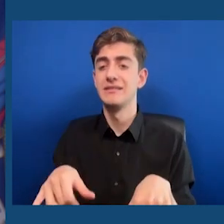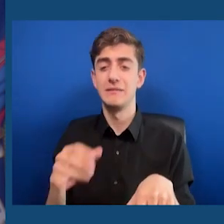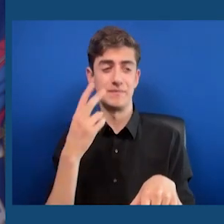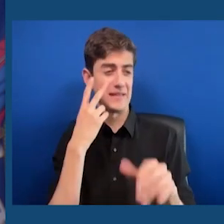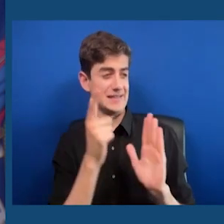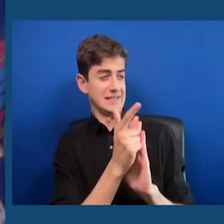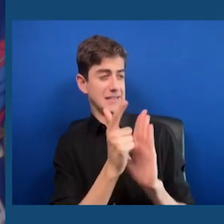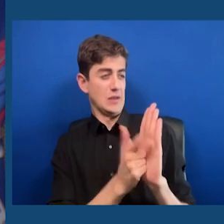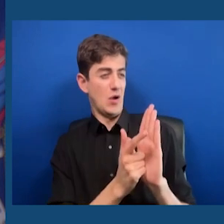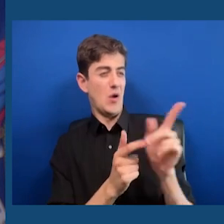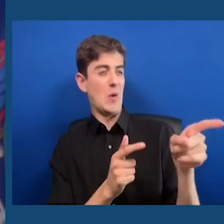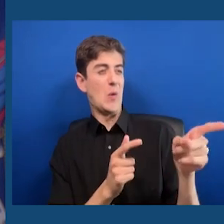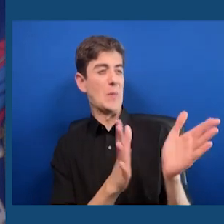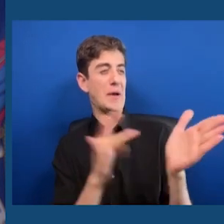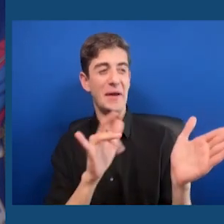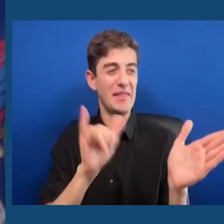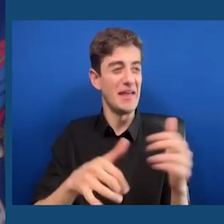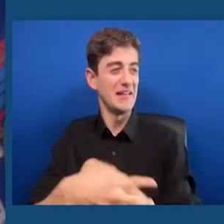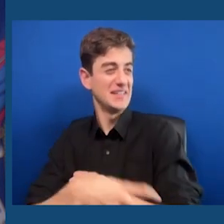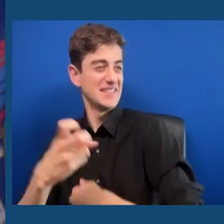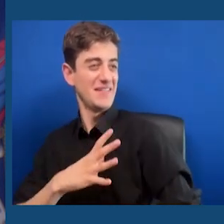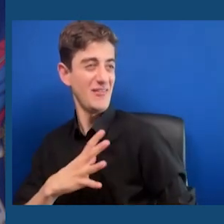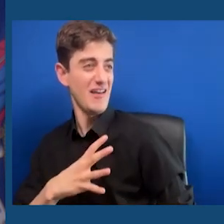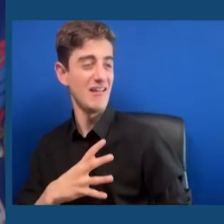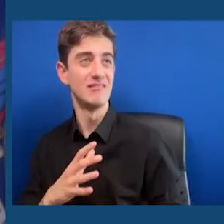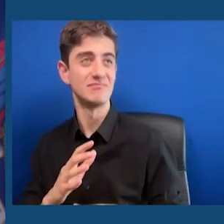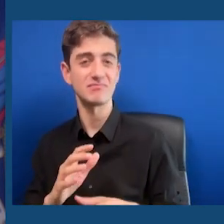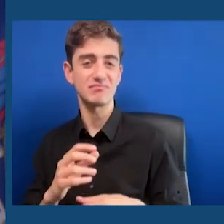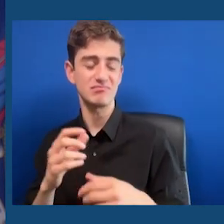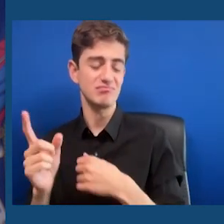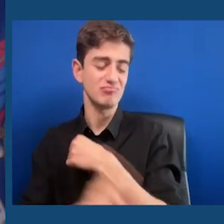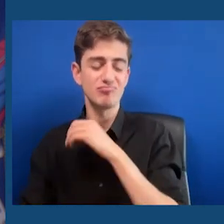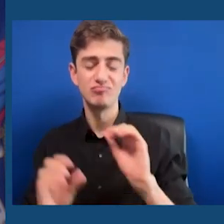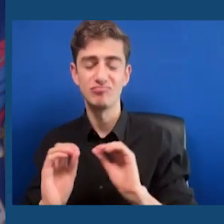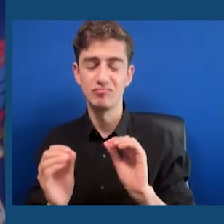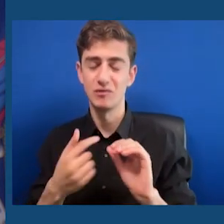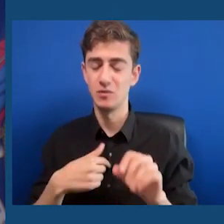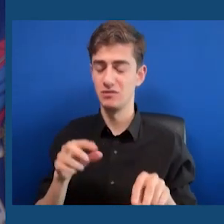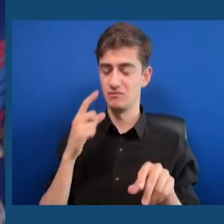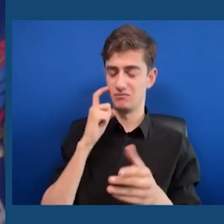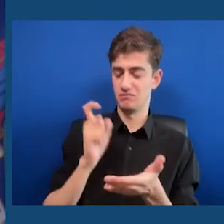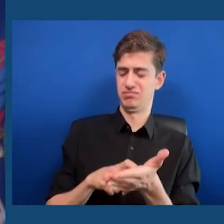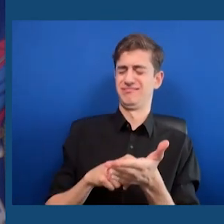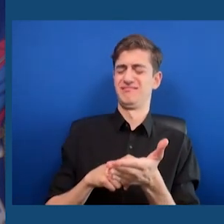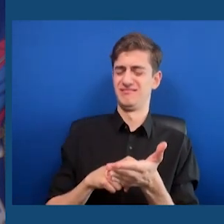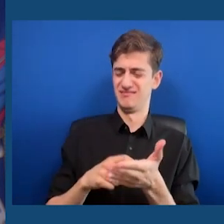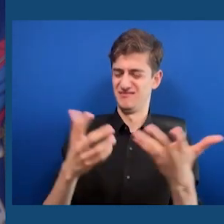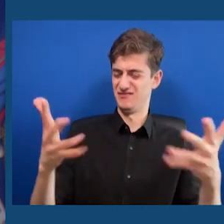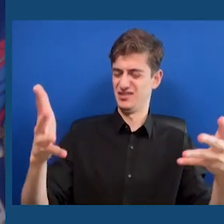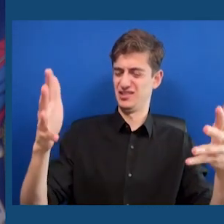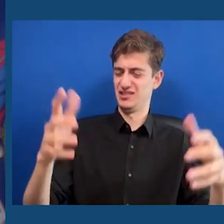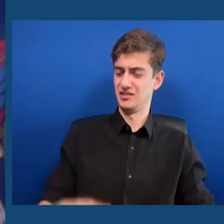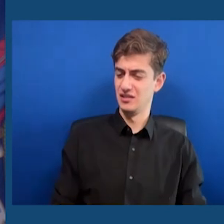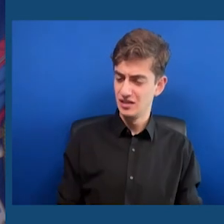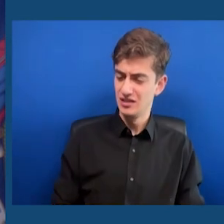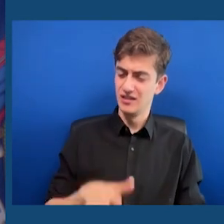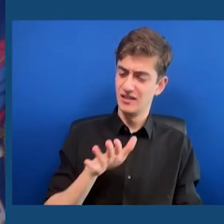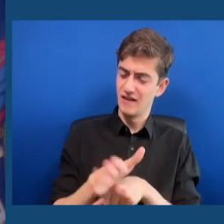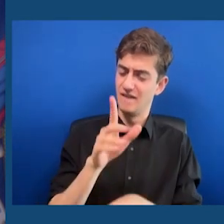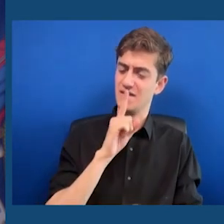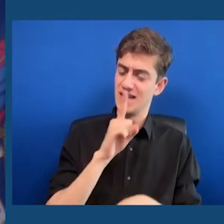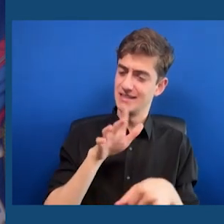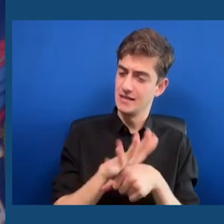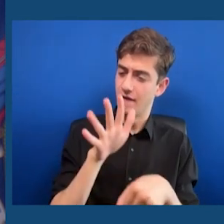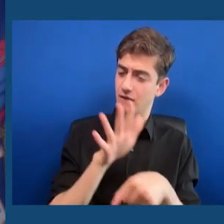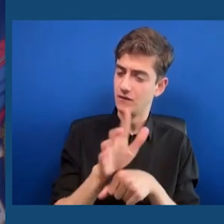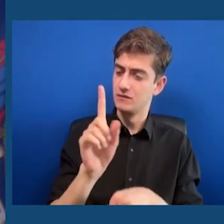place. And then we said, no, enough is enough. So when I listen to the challenges they're facing, I need